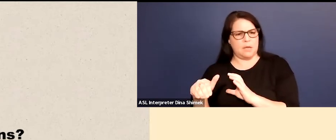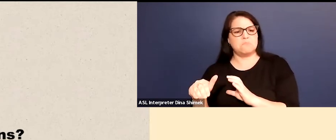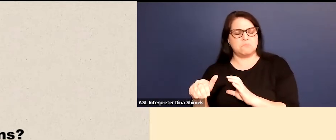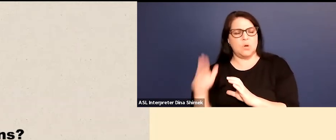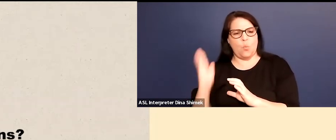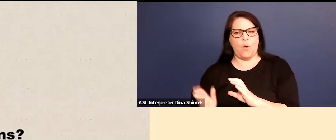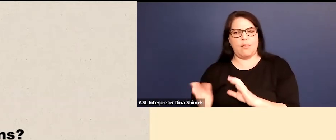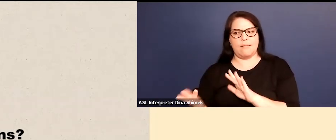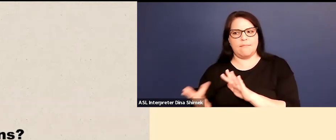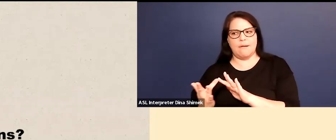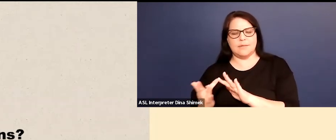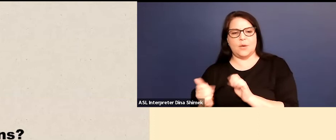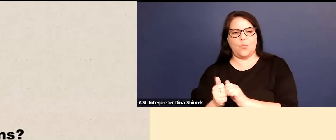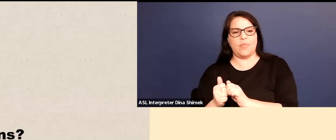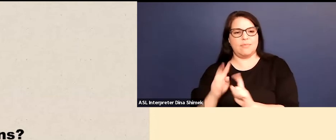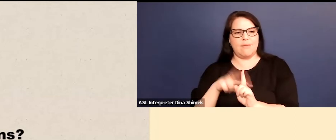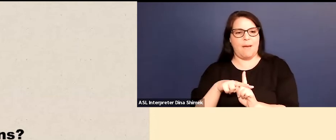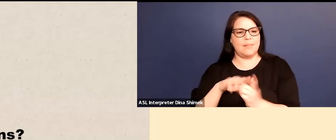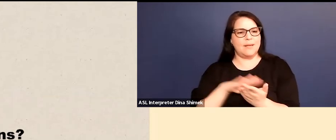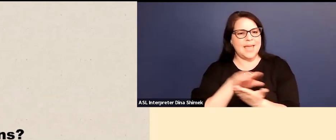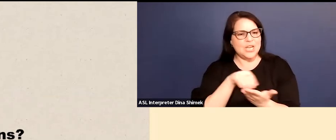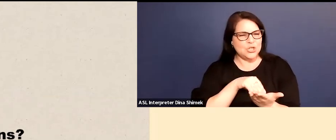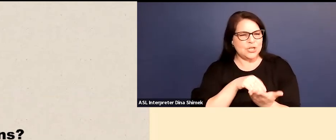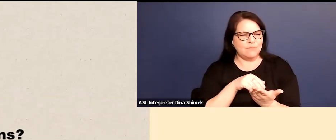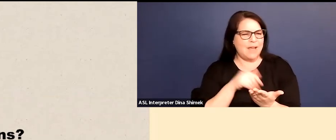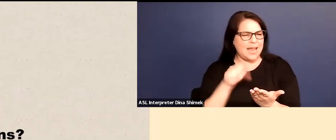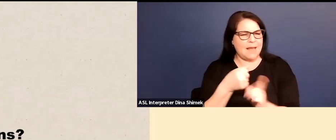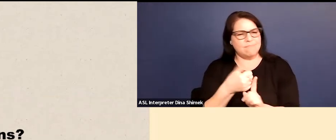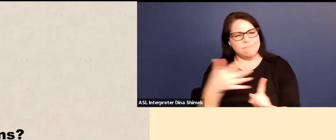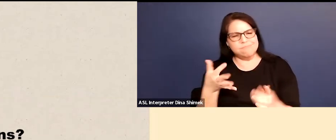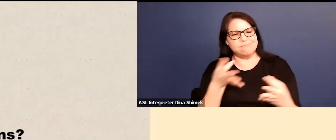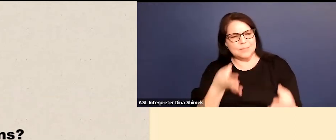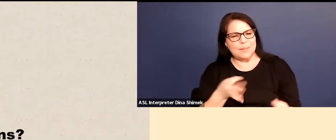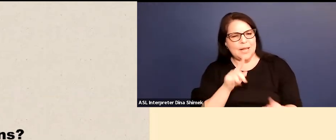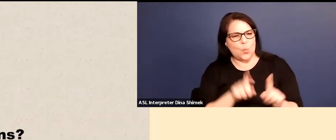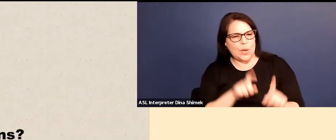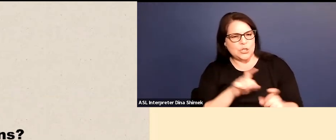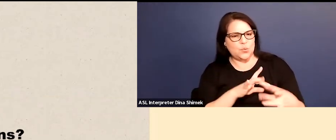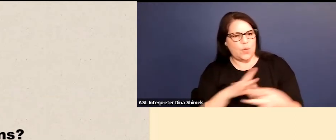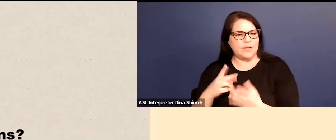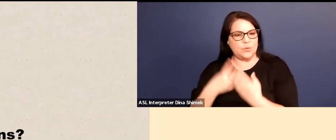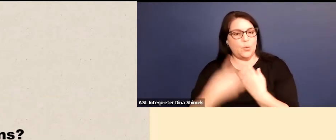you connected to the application or explain any questions on that program.